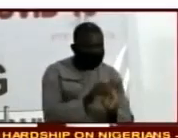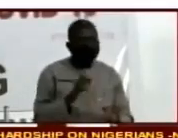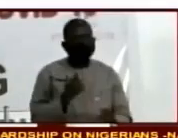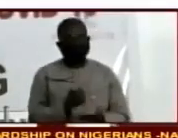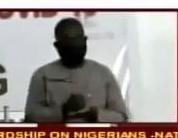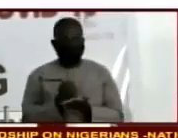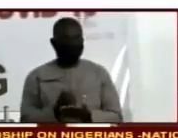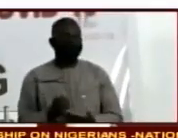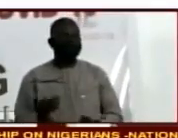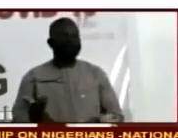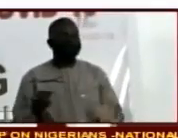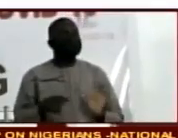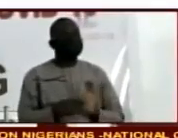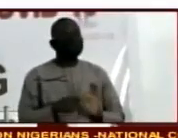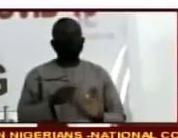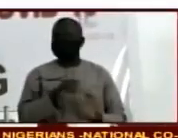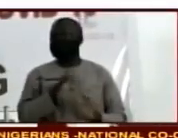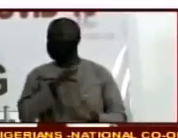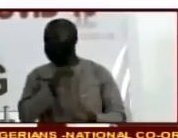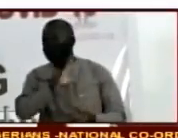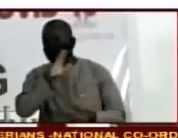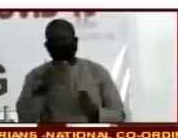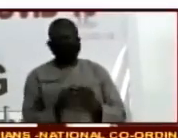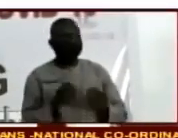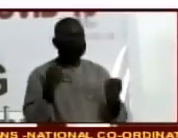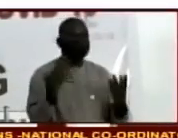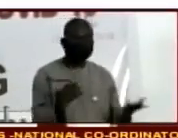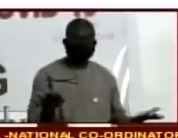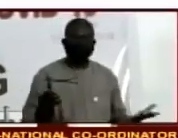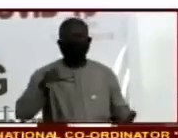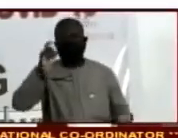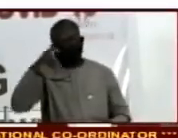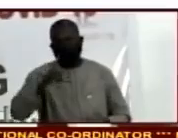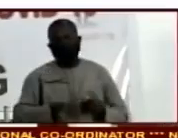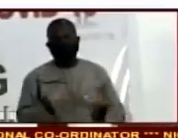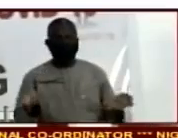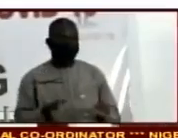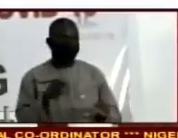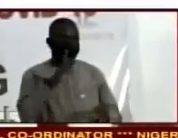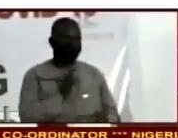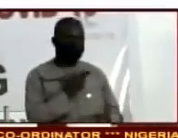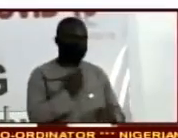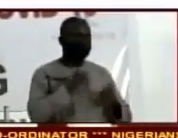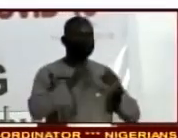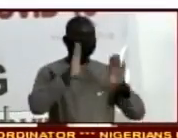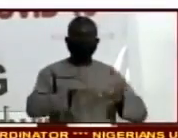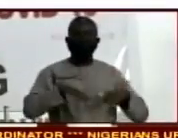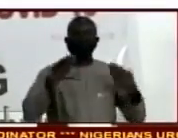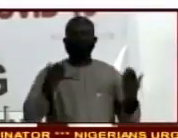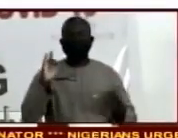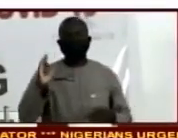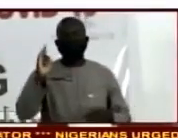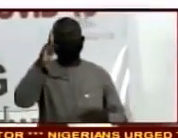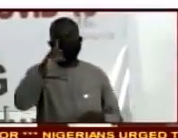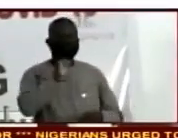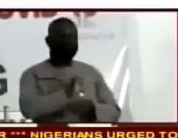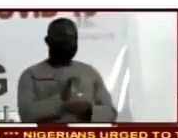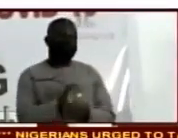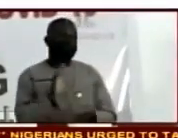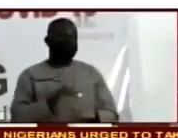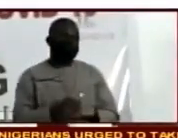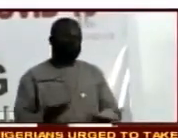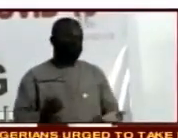possibility. All of this and several other activities need to be done for us to open flights to become regular. And